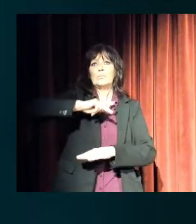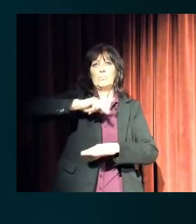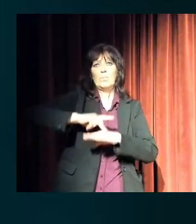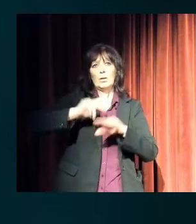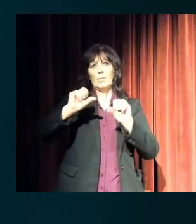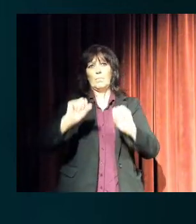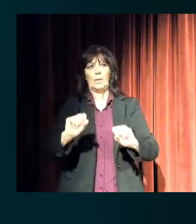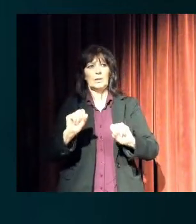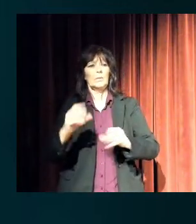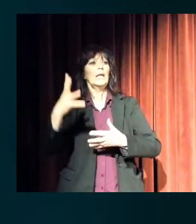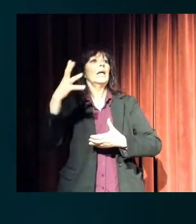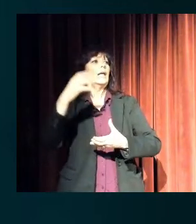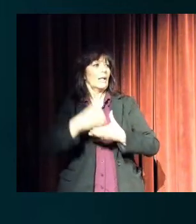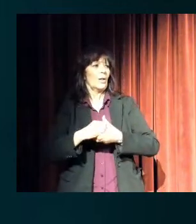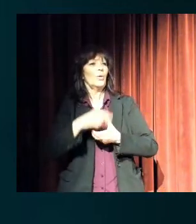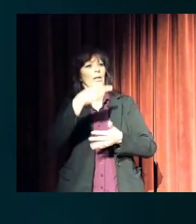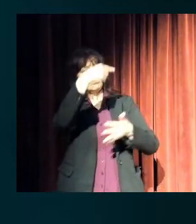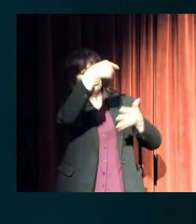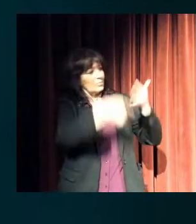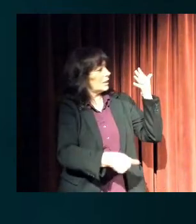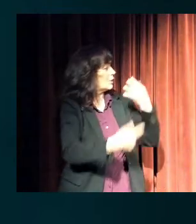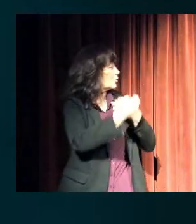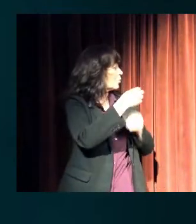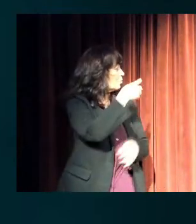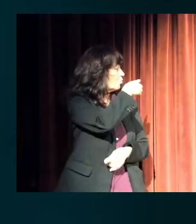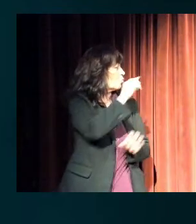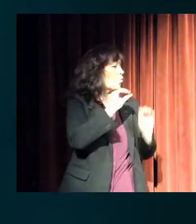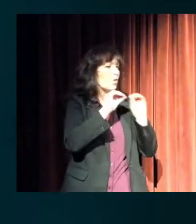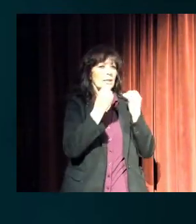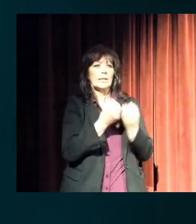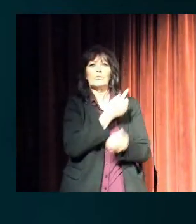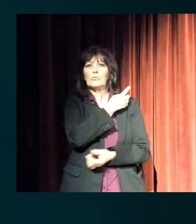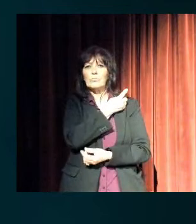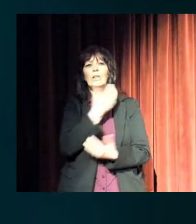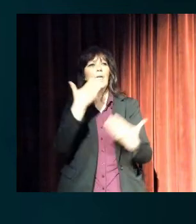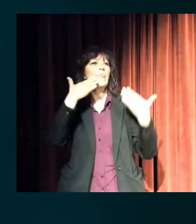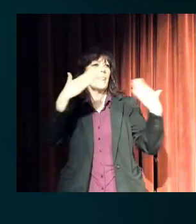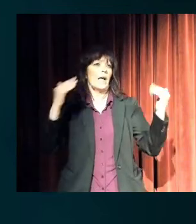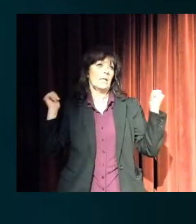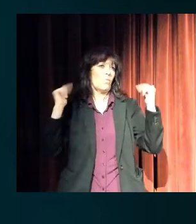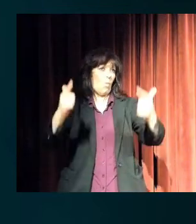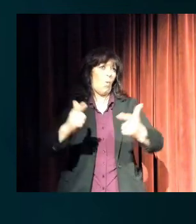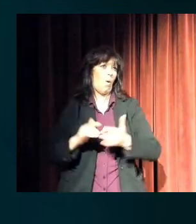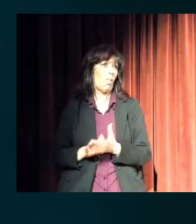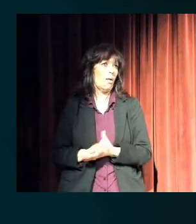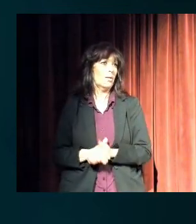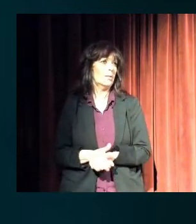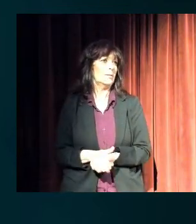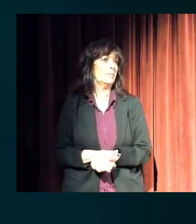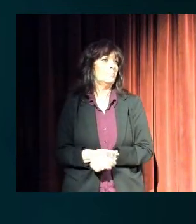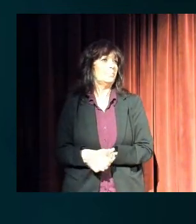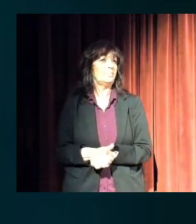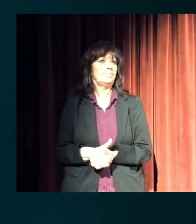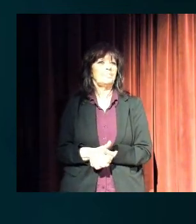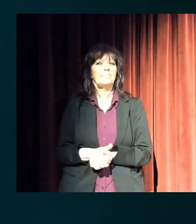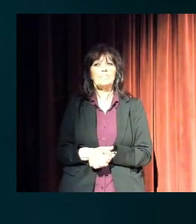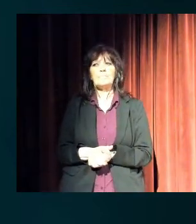possible, including the names of the organizations that we see on the screen behind me. Thank you all.